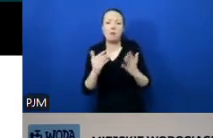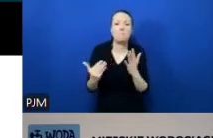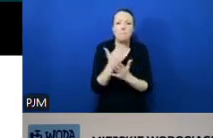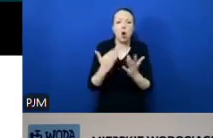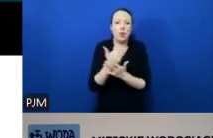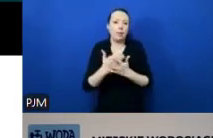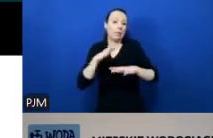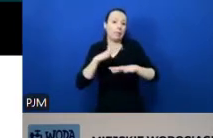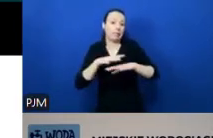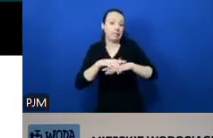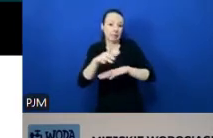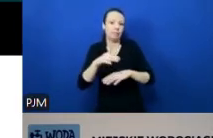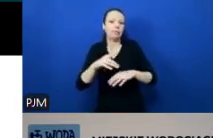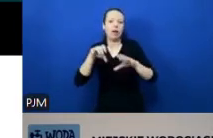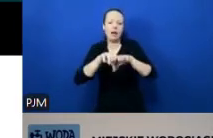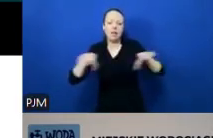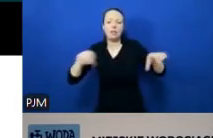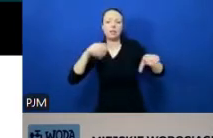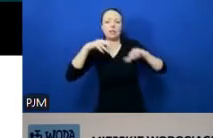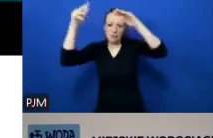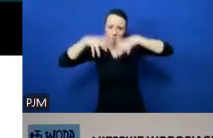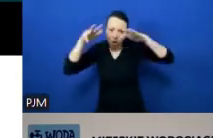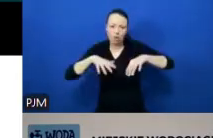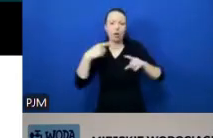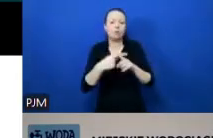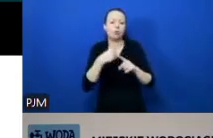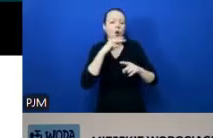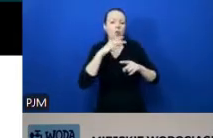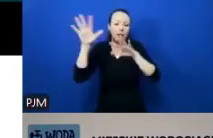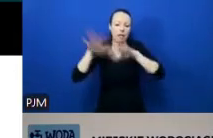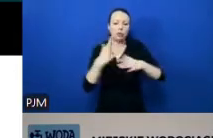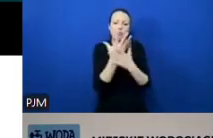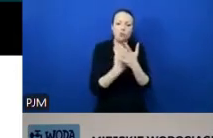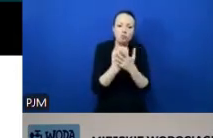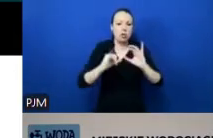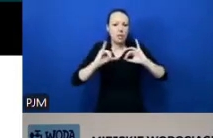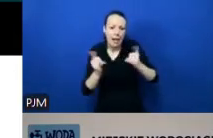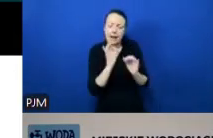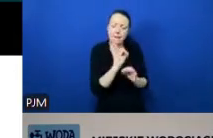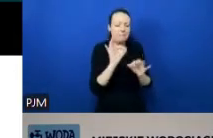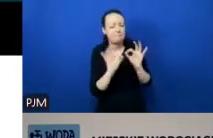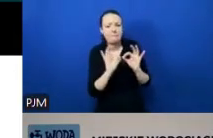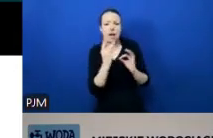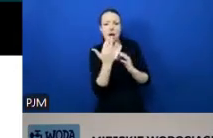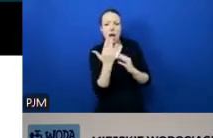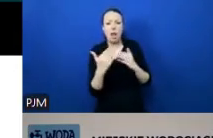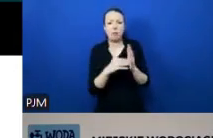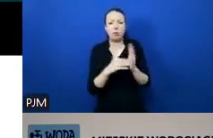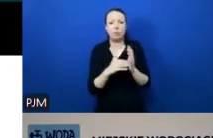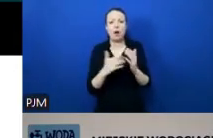allows us to modernize the whole system of rainwater management.